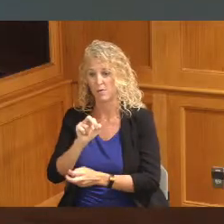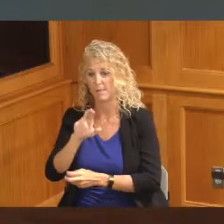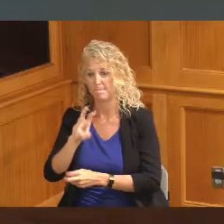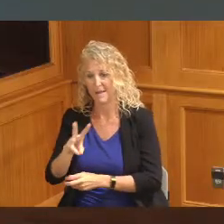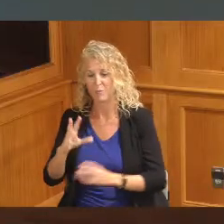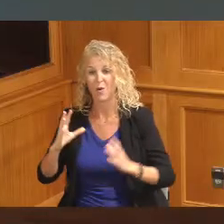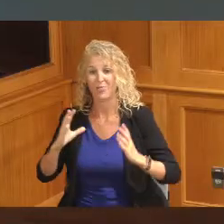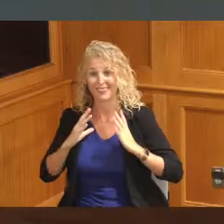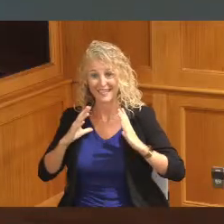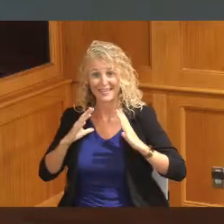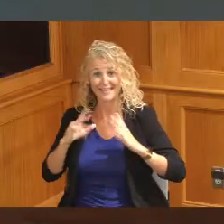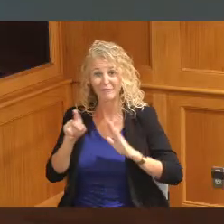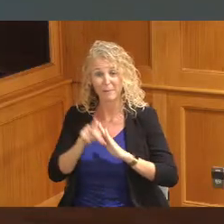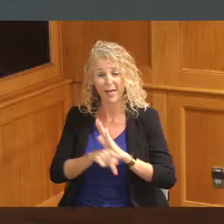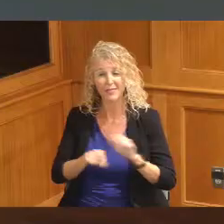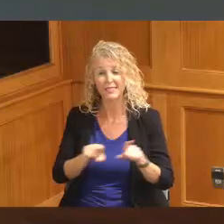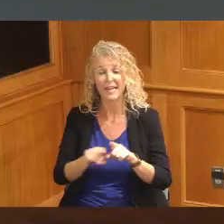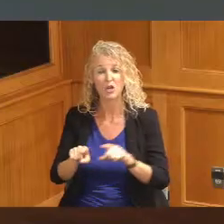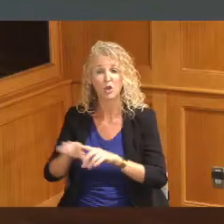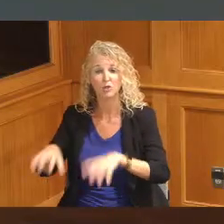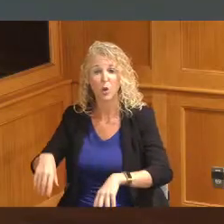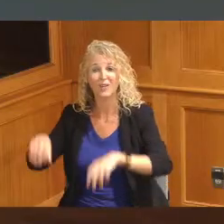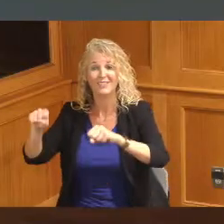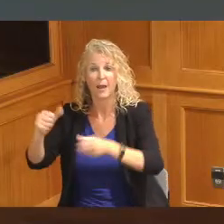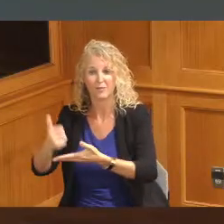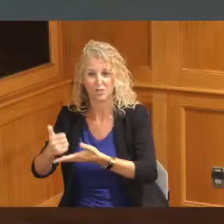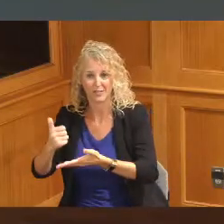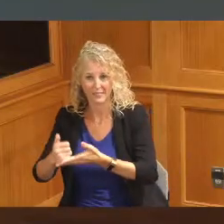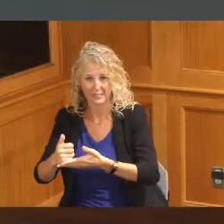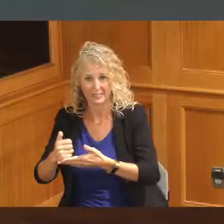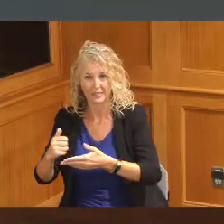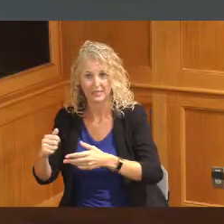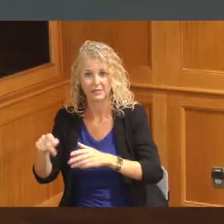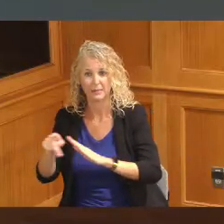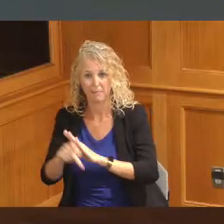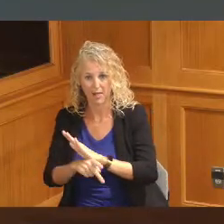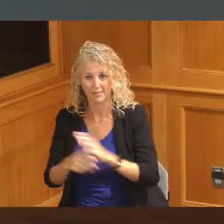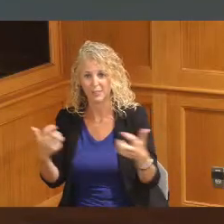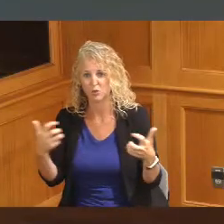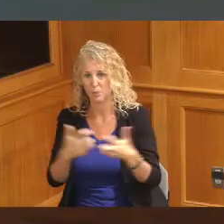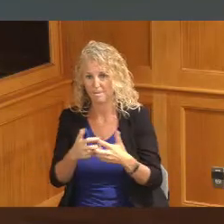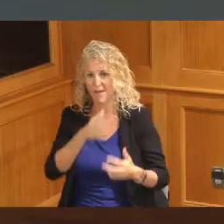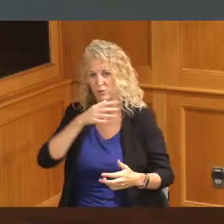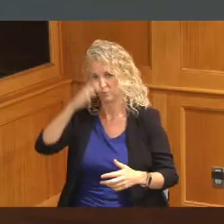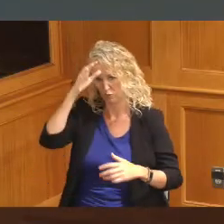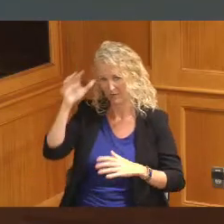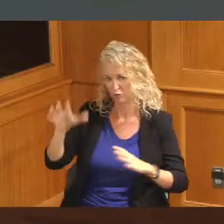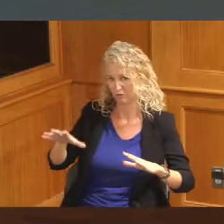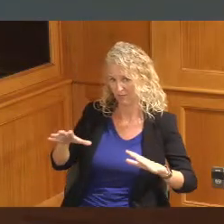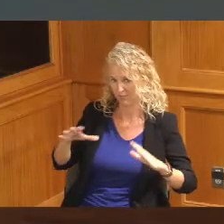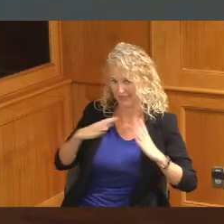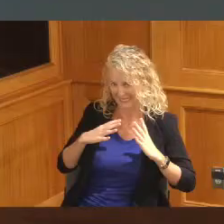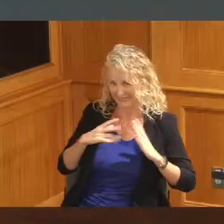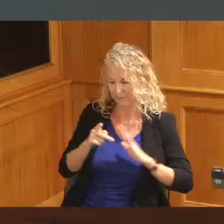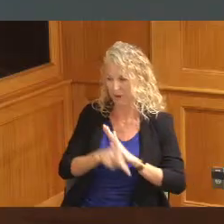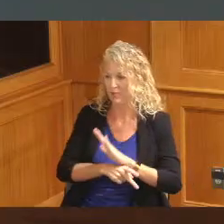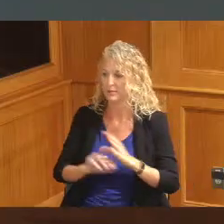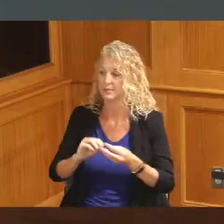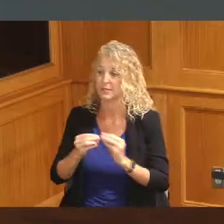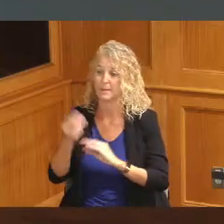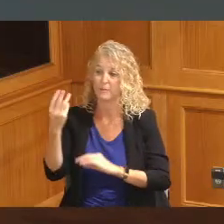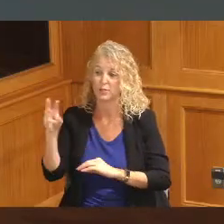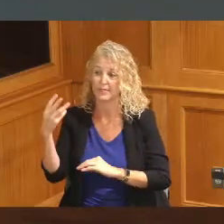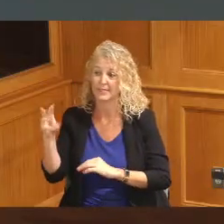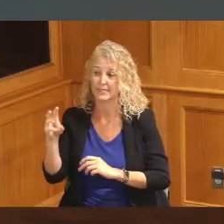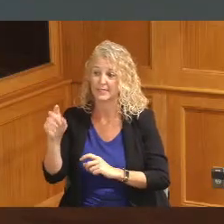and the adoption assistance policy with the board's parental leave policy. Item 16 is a